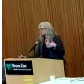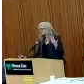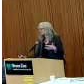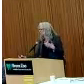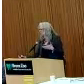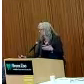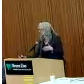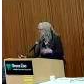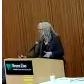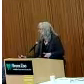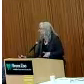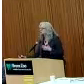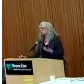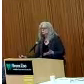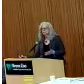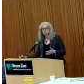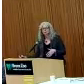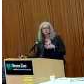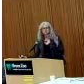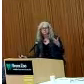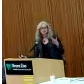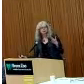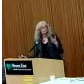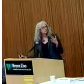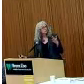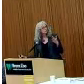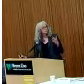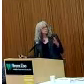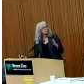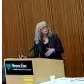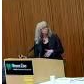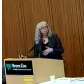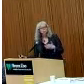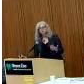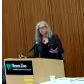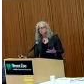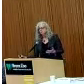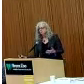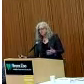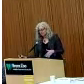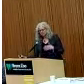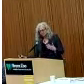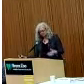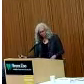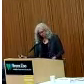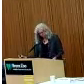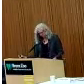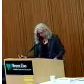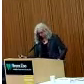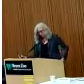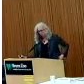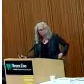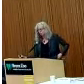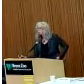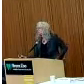sort of fraudulent or predatory high cost you know rent to own that we saw sort of Upstate or sort of the deed theft and sort of